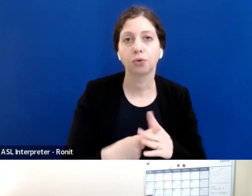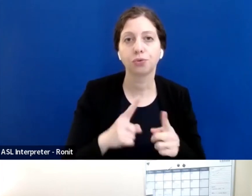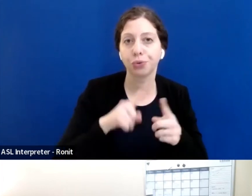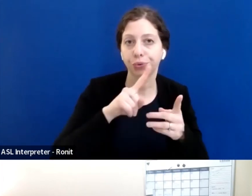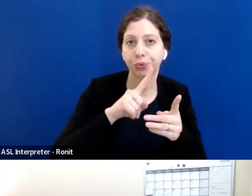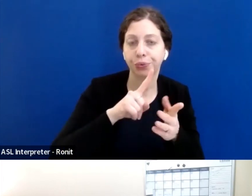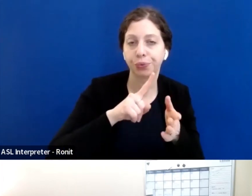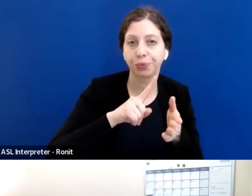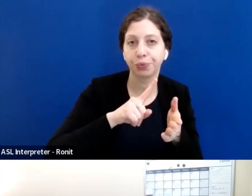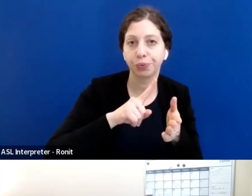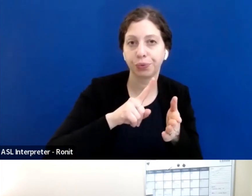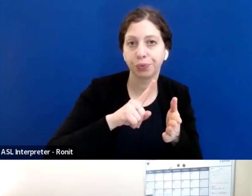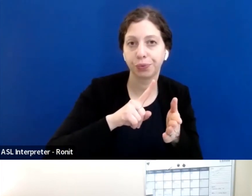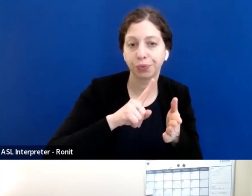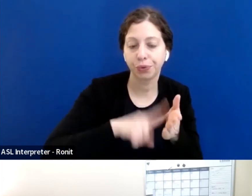we are